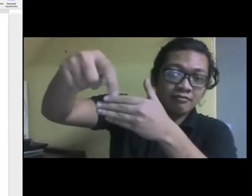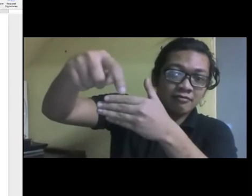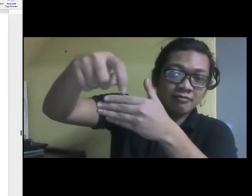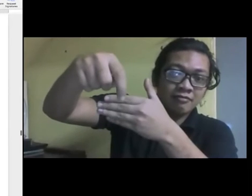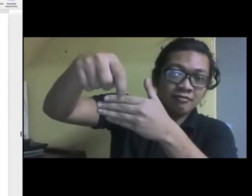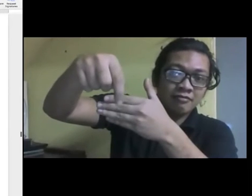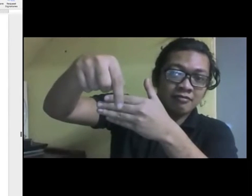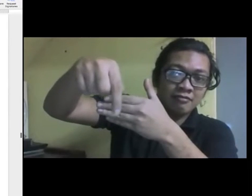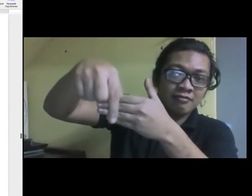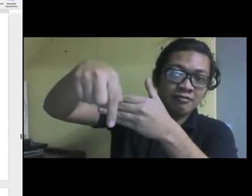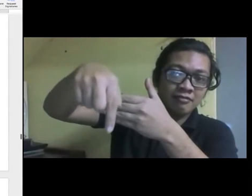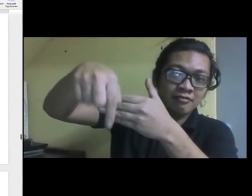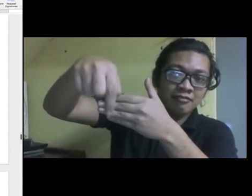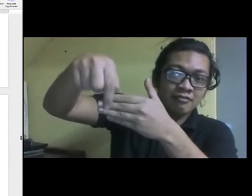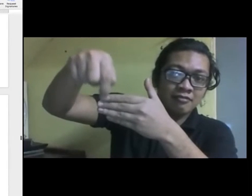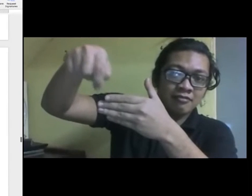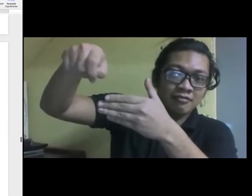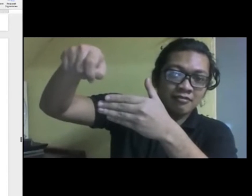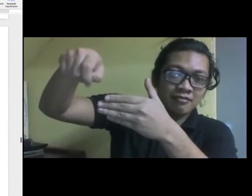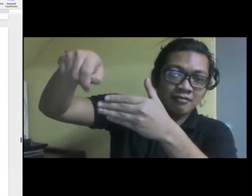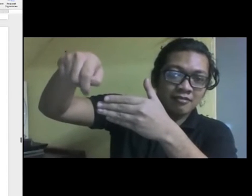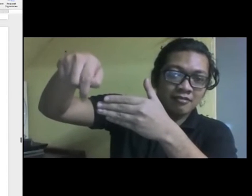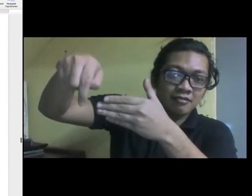So I'll go down next.